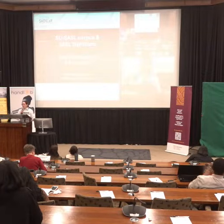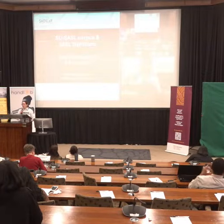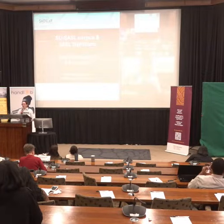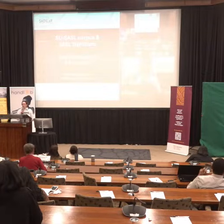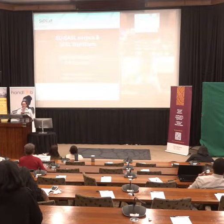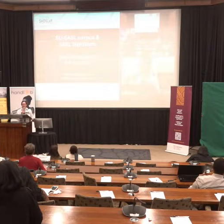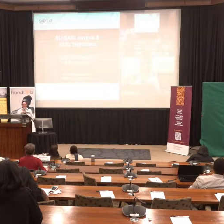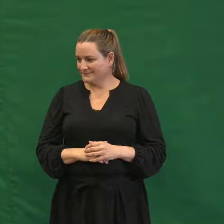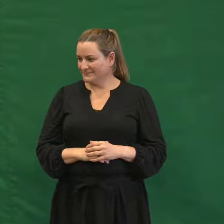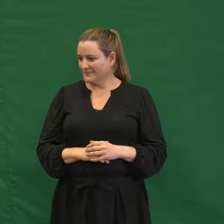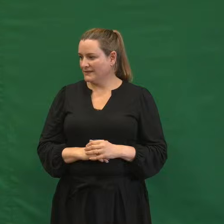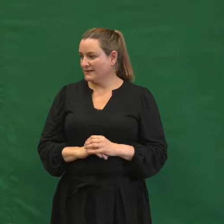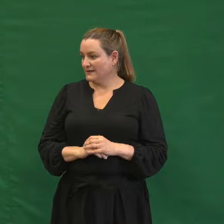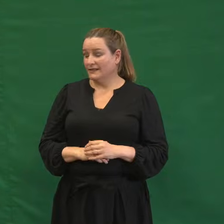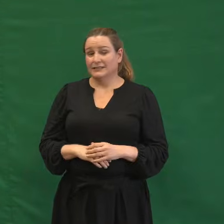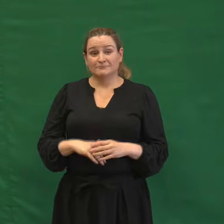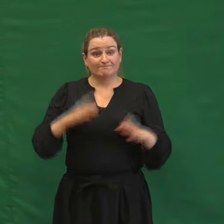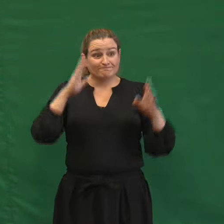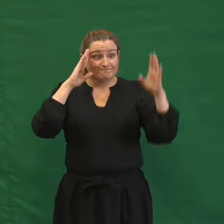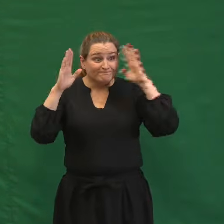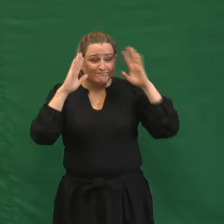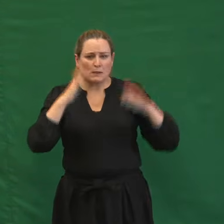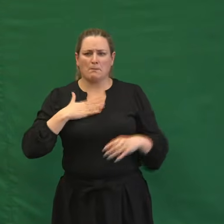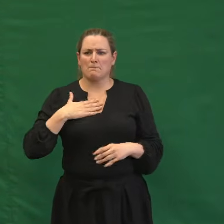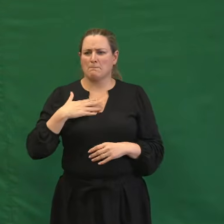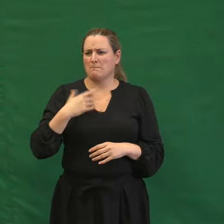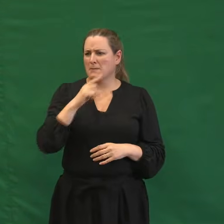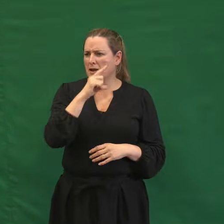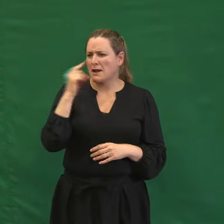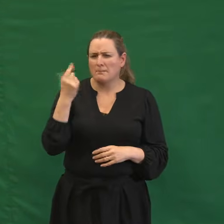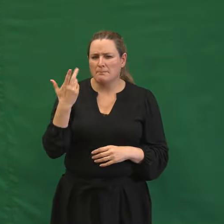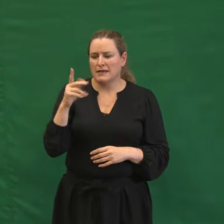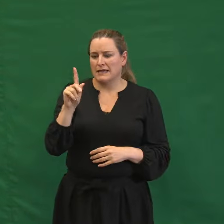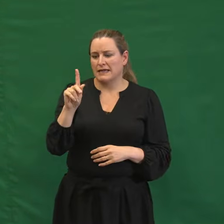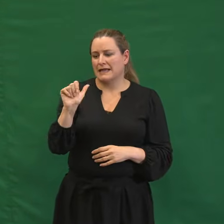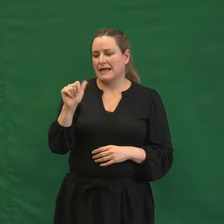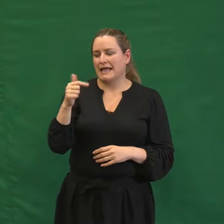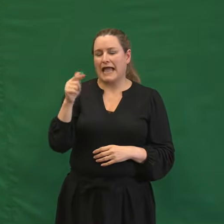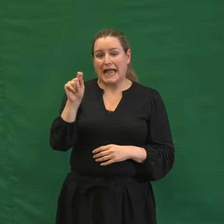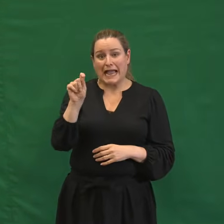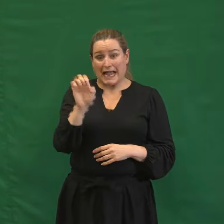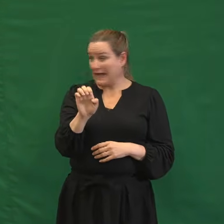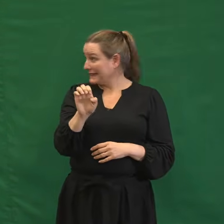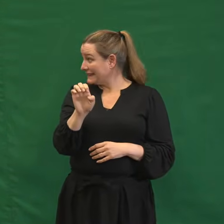So, good morning, everyone. I'm Kate Huddleston. This is my sign name.